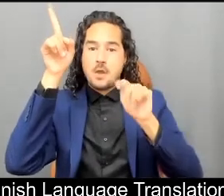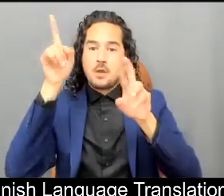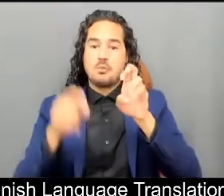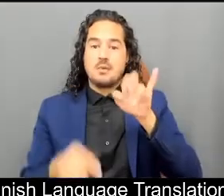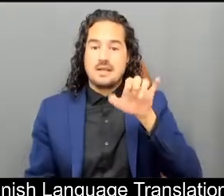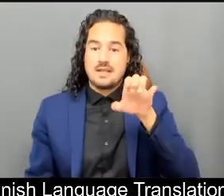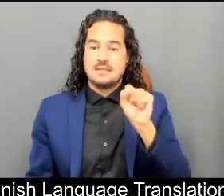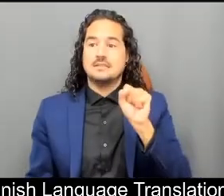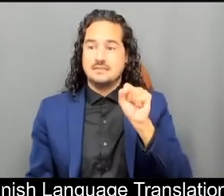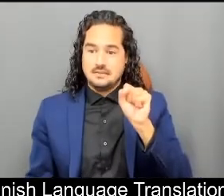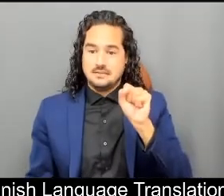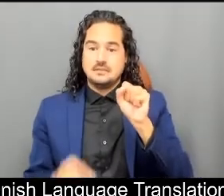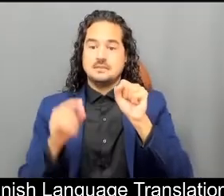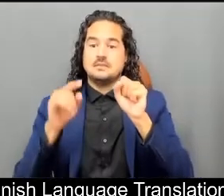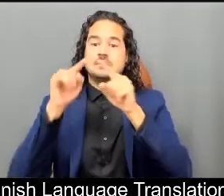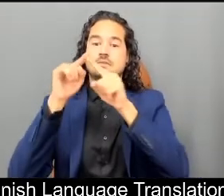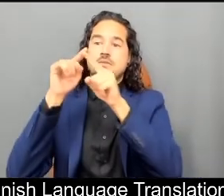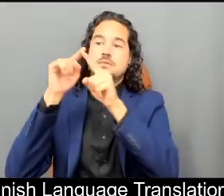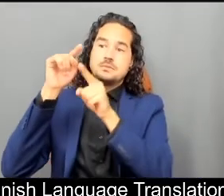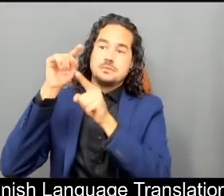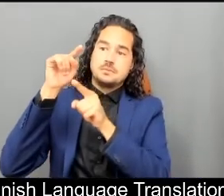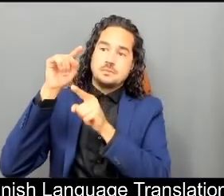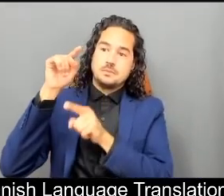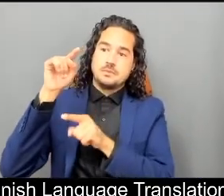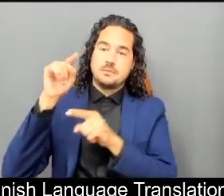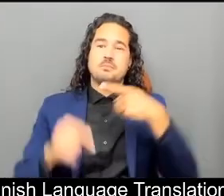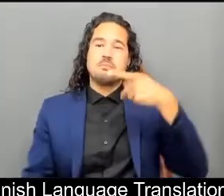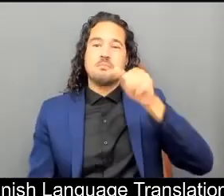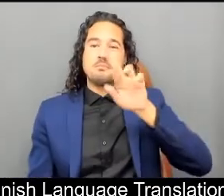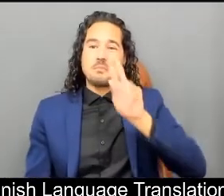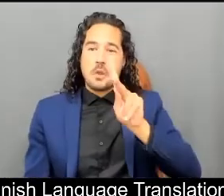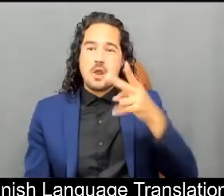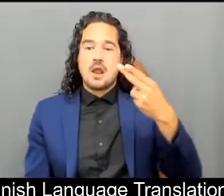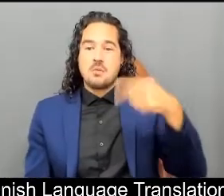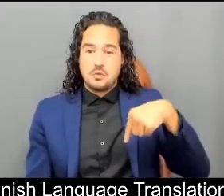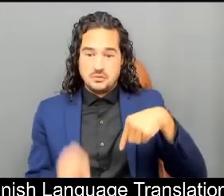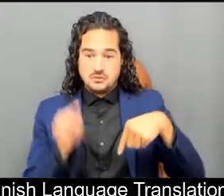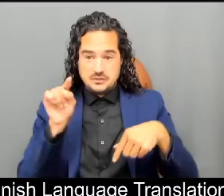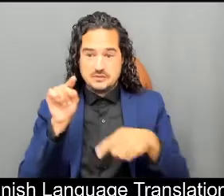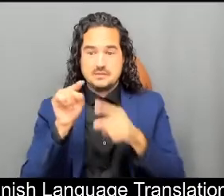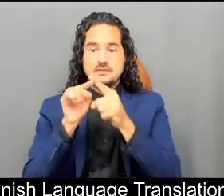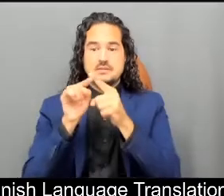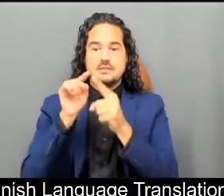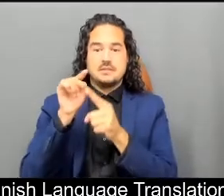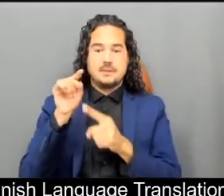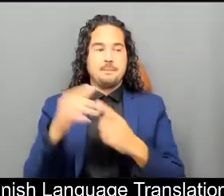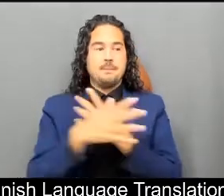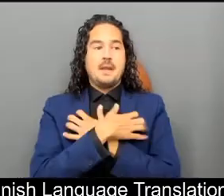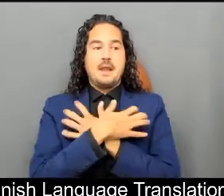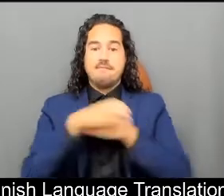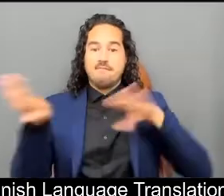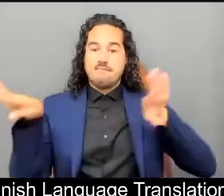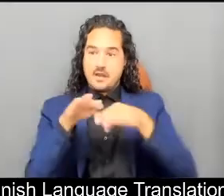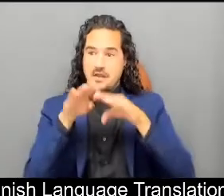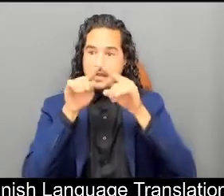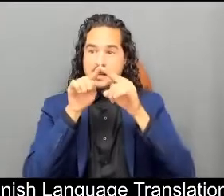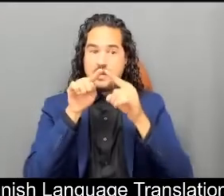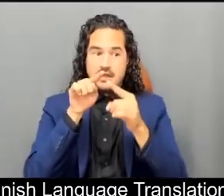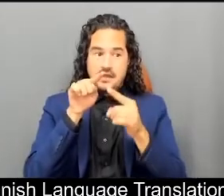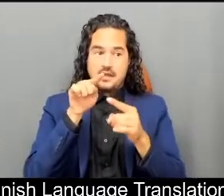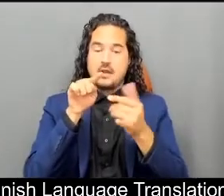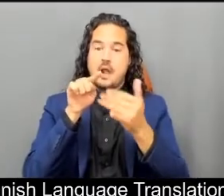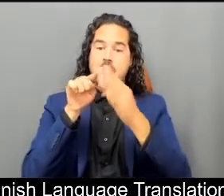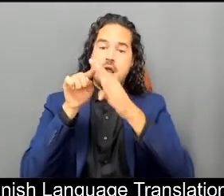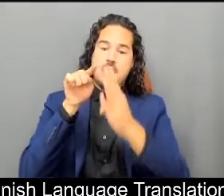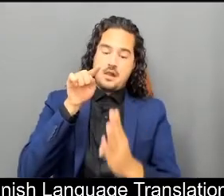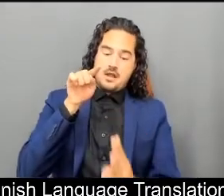have the park headquarters here at the Bear Valley area. And on the other side of the fire, of course, we have coming down the Bear Valley